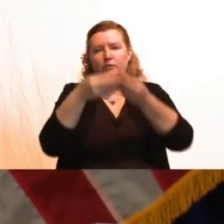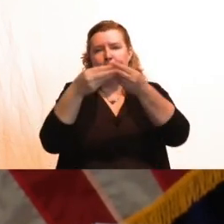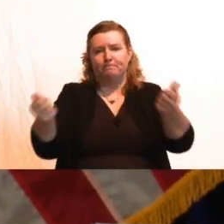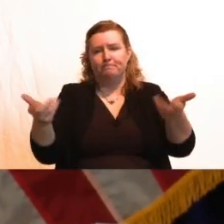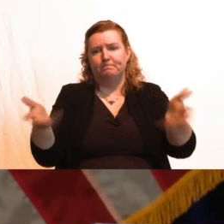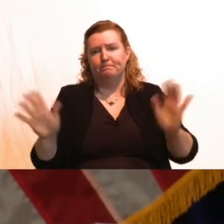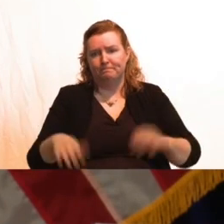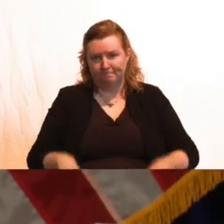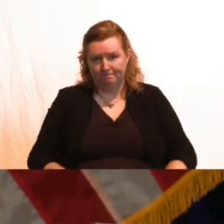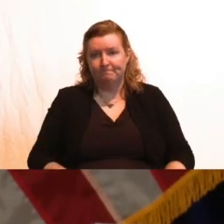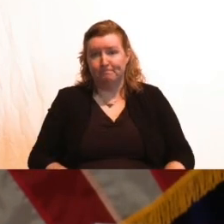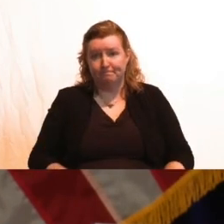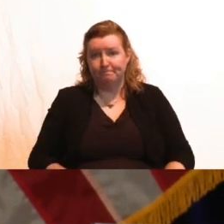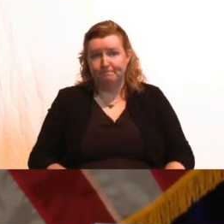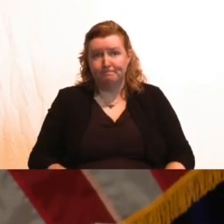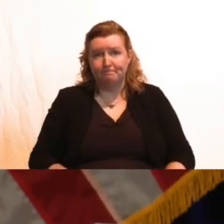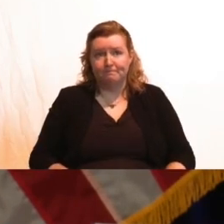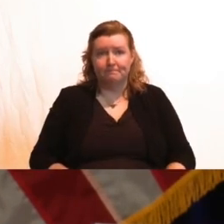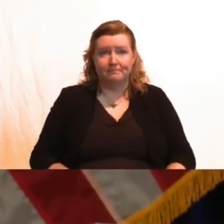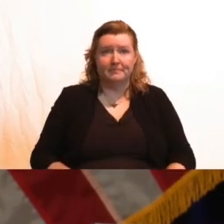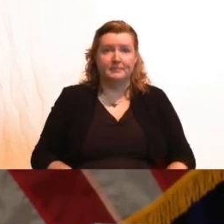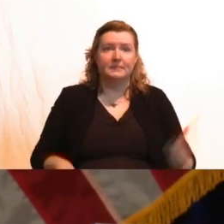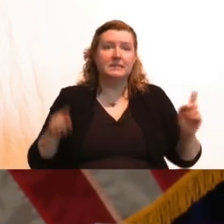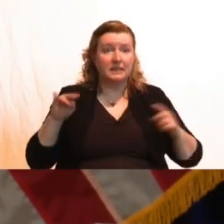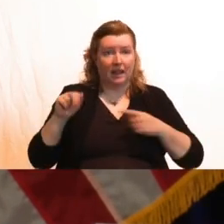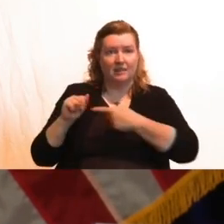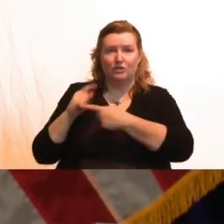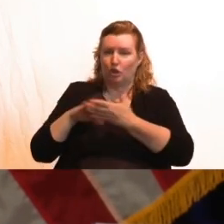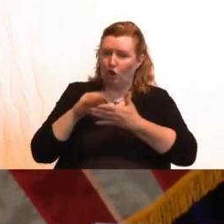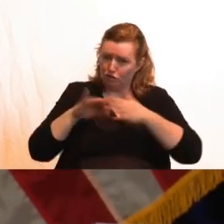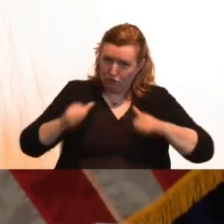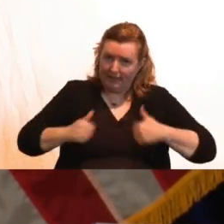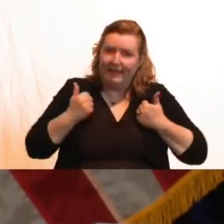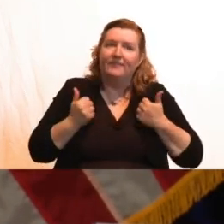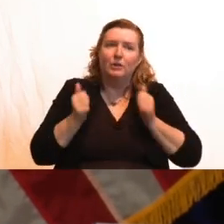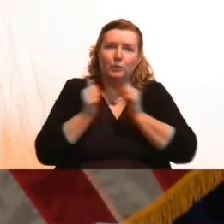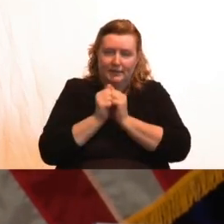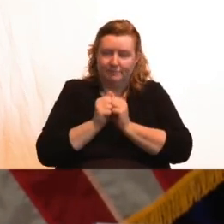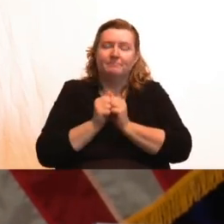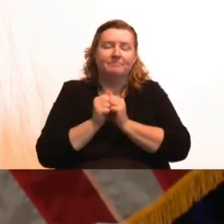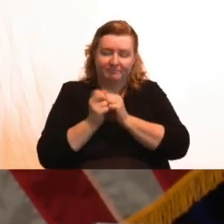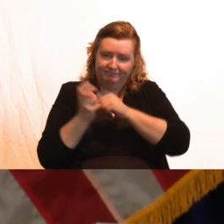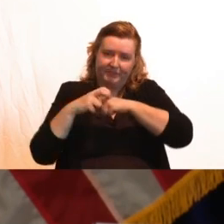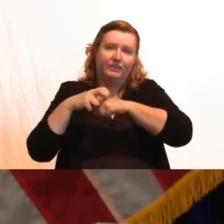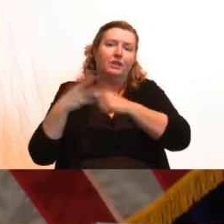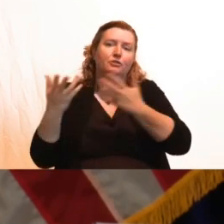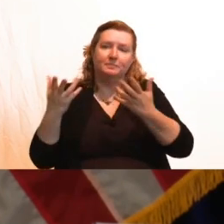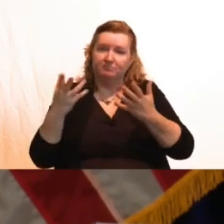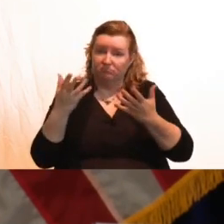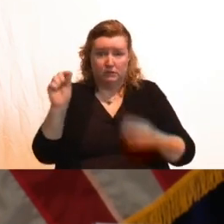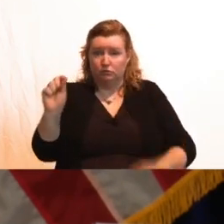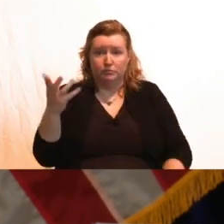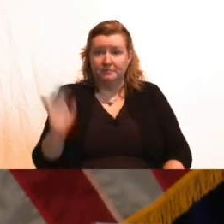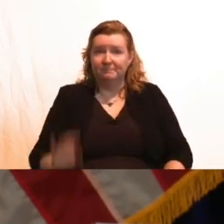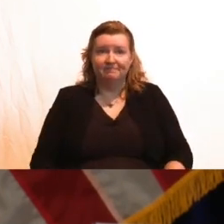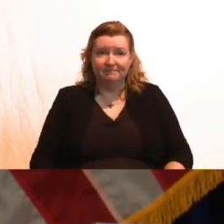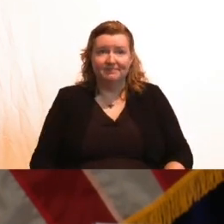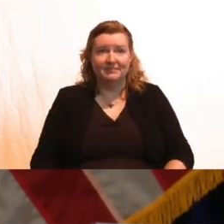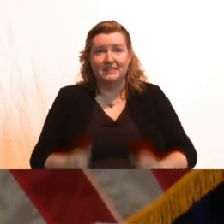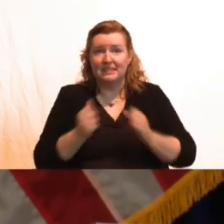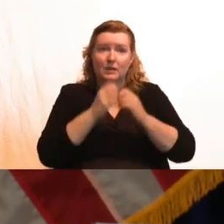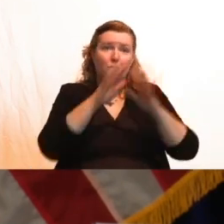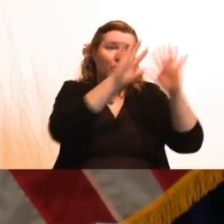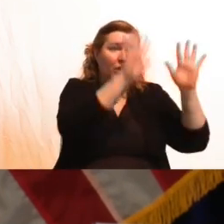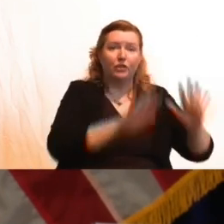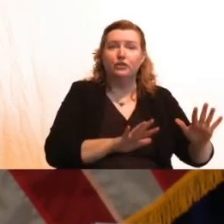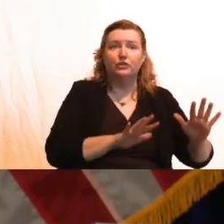it becomes a little bit like the weather, or to put it a different way, you know, tomorrow the weather is supposed to get a whole lot nicer, a